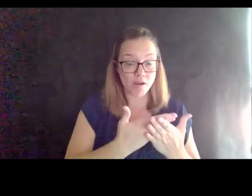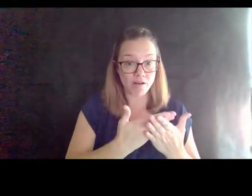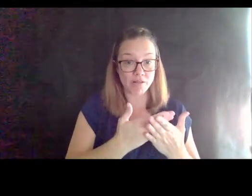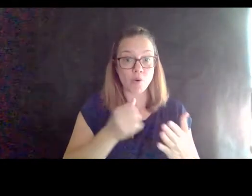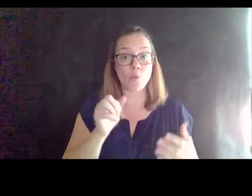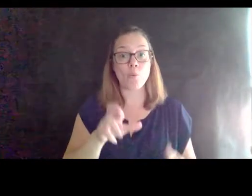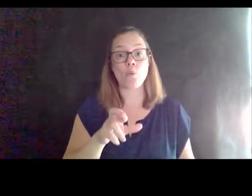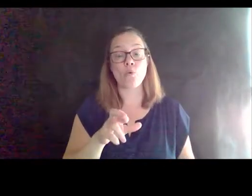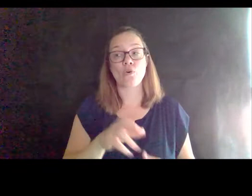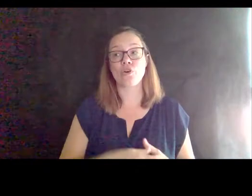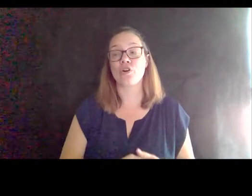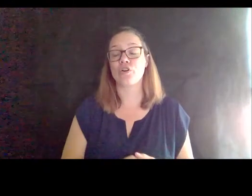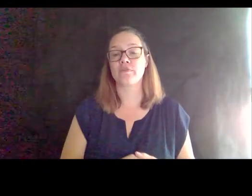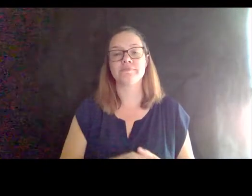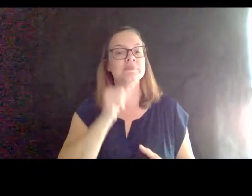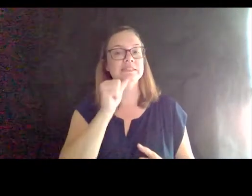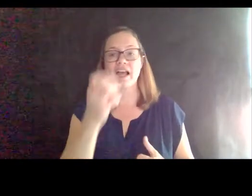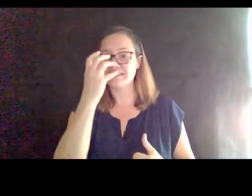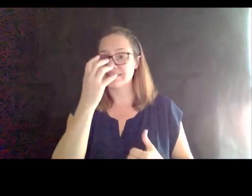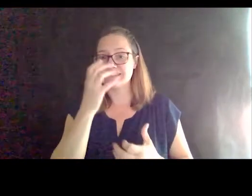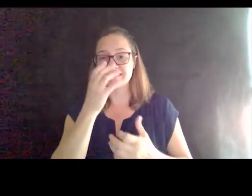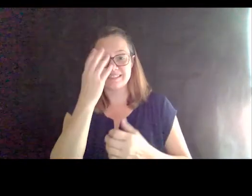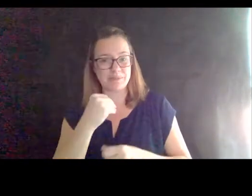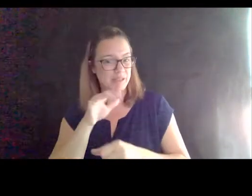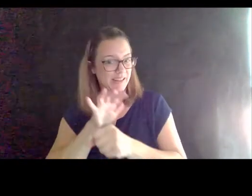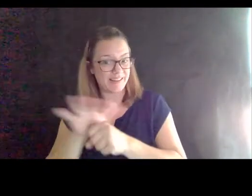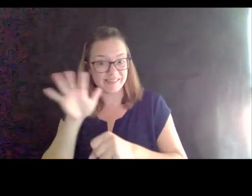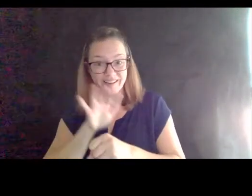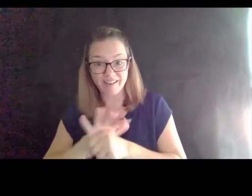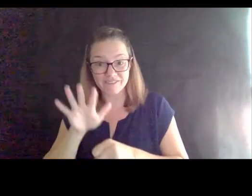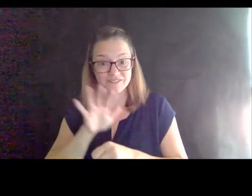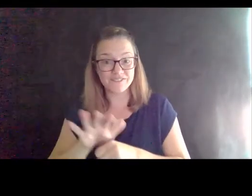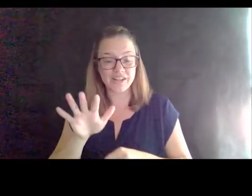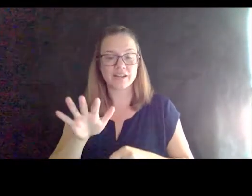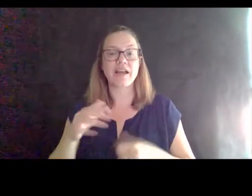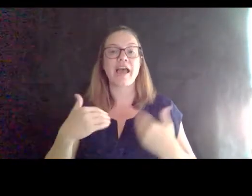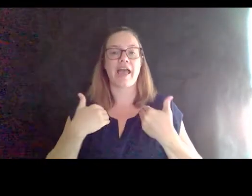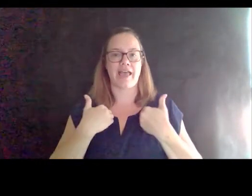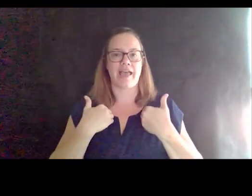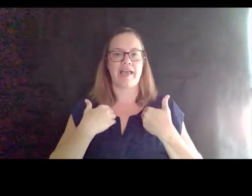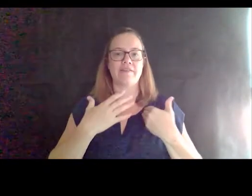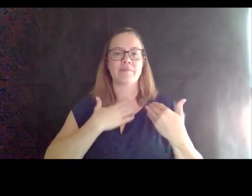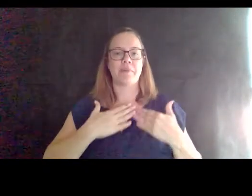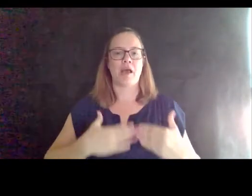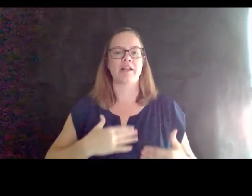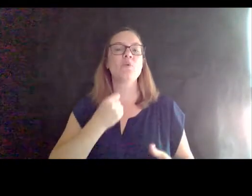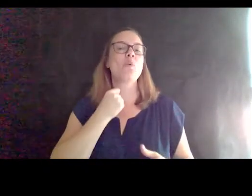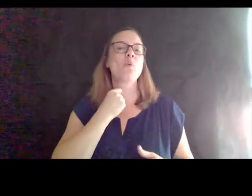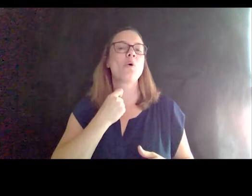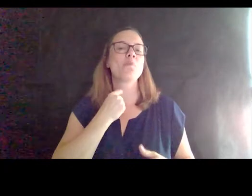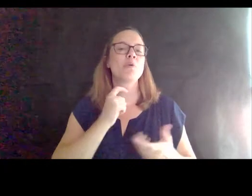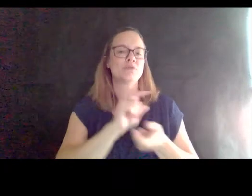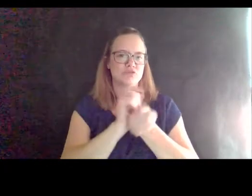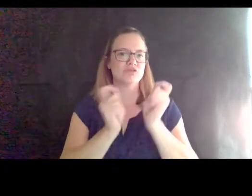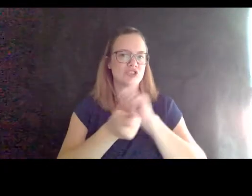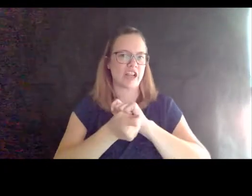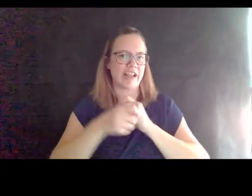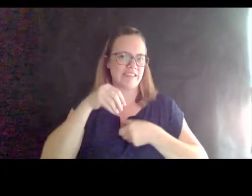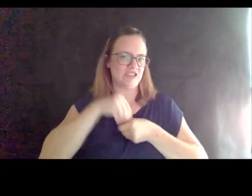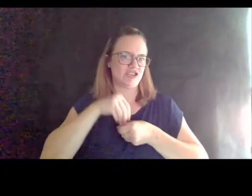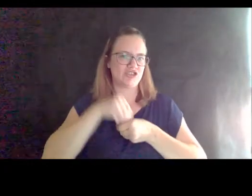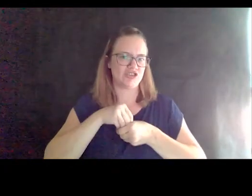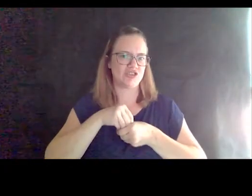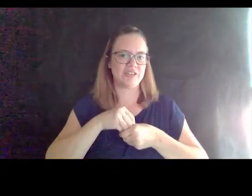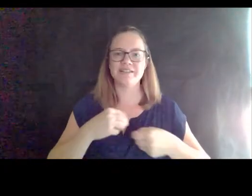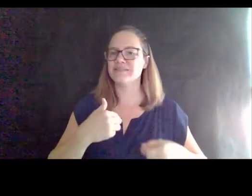not sleeping enough, there's hormonal changes that are occurring and